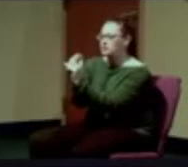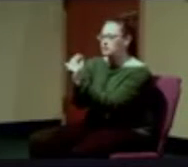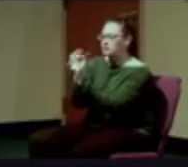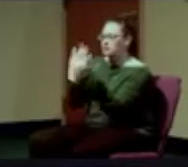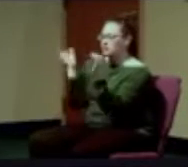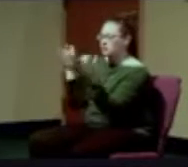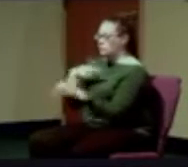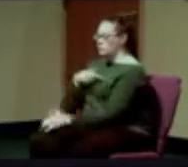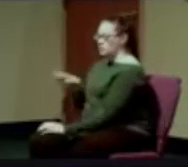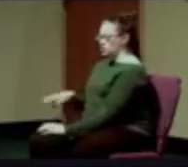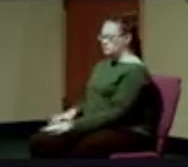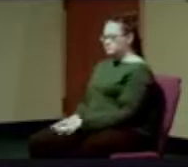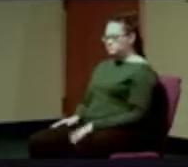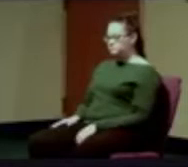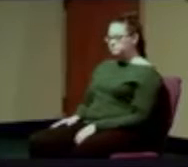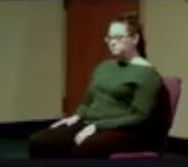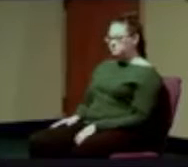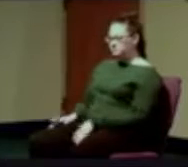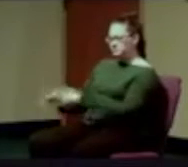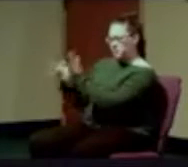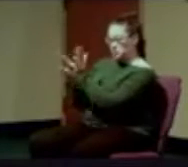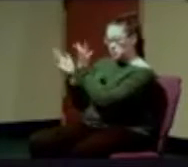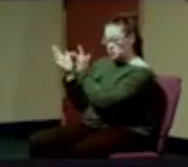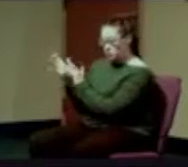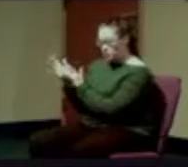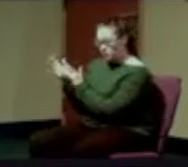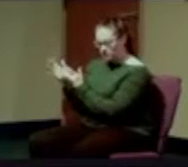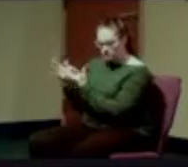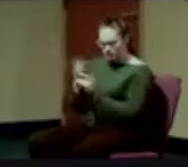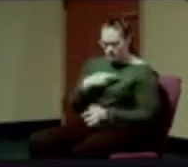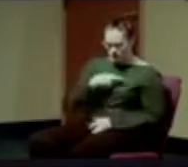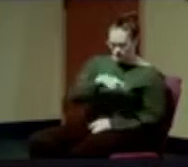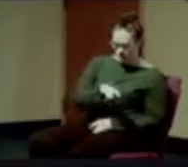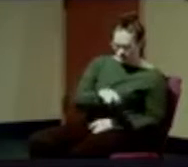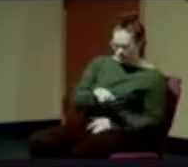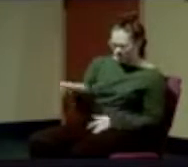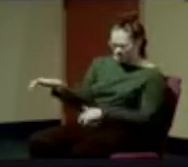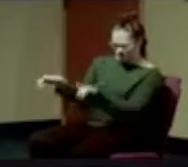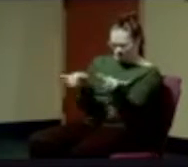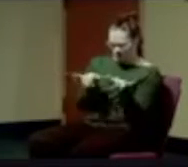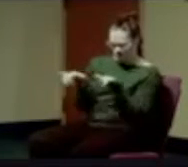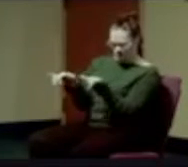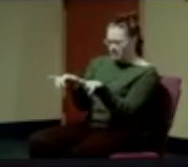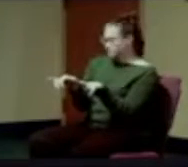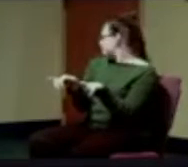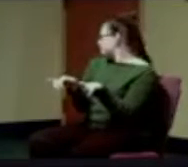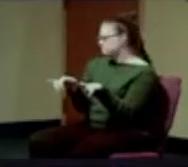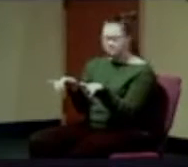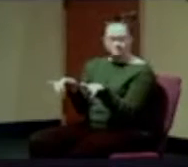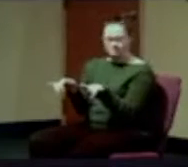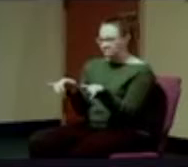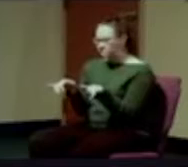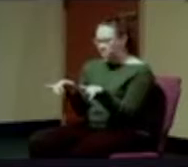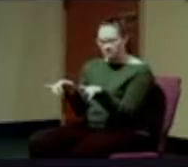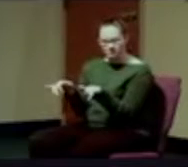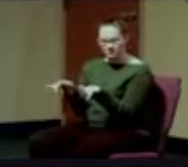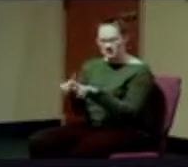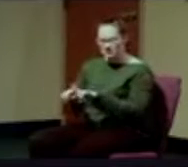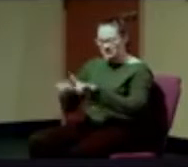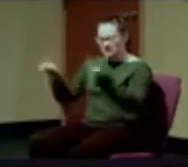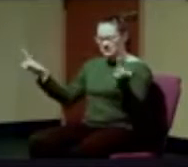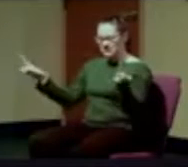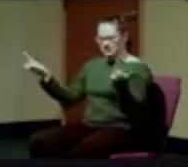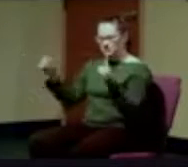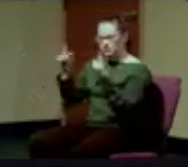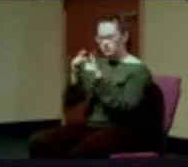say, what, Jesus, Christianity, religion? I thought those were all synonymous. We kind of make a little nuance in the difference in the terms there. When you look at